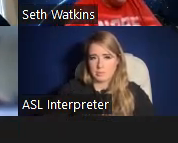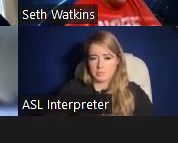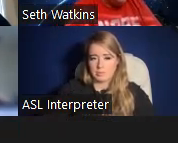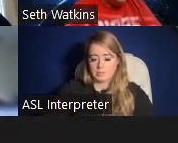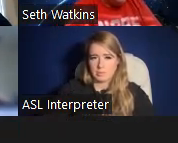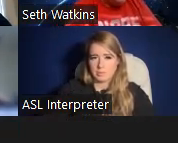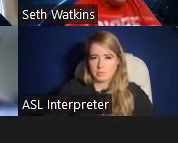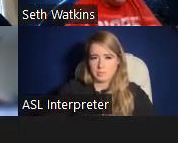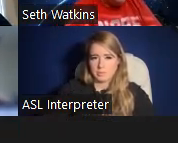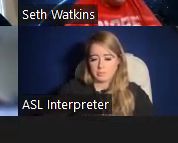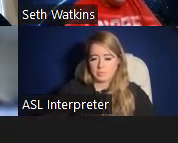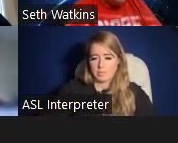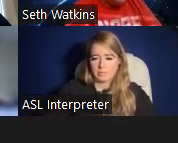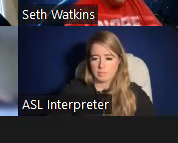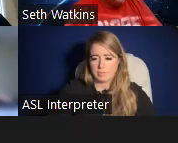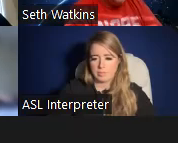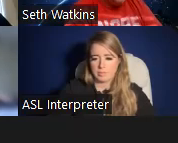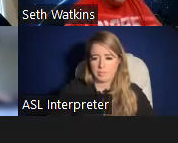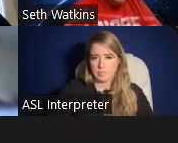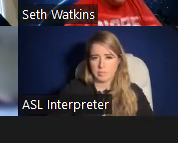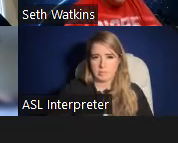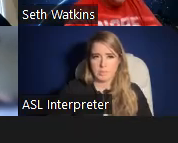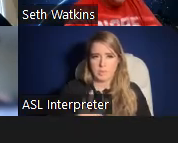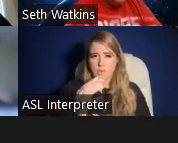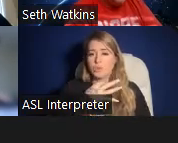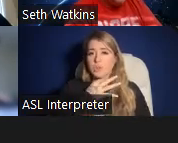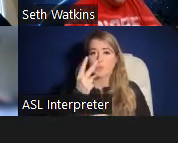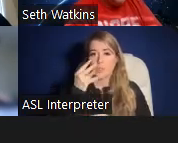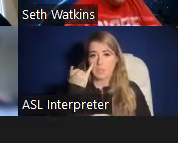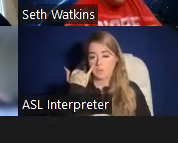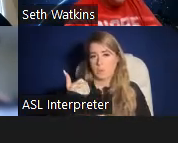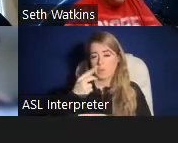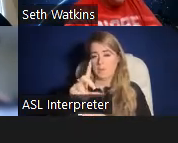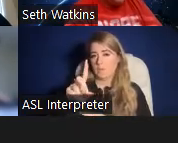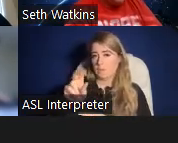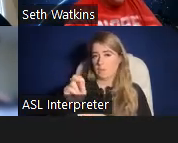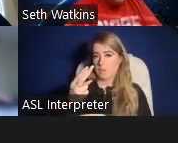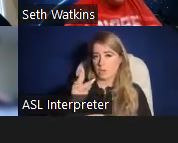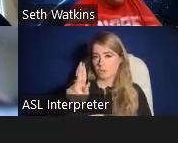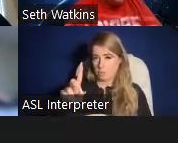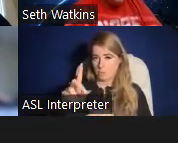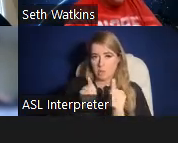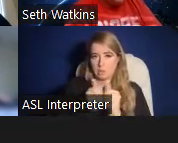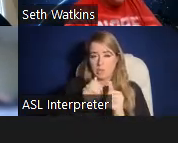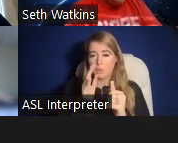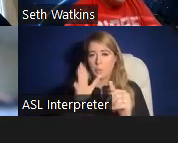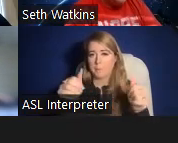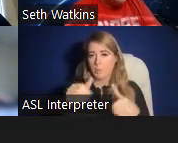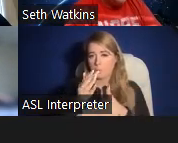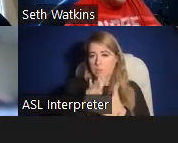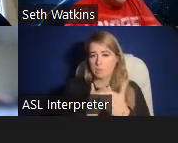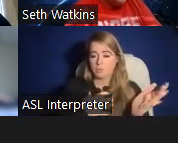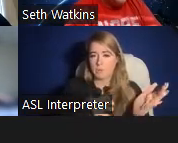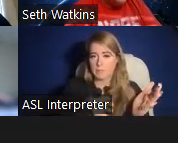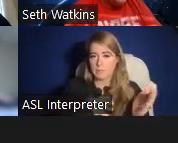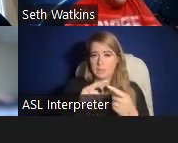to if there's going to be like a dashboard that posts some of the grievances or maybe